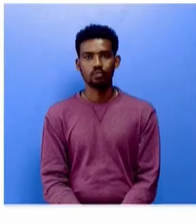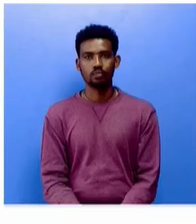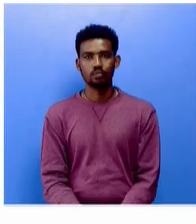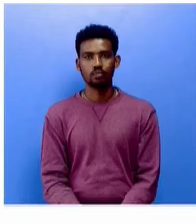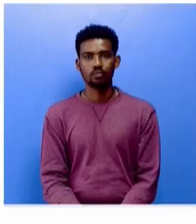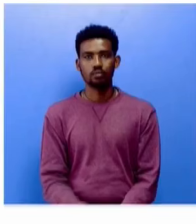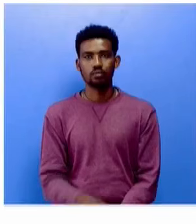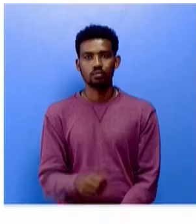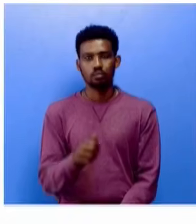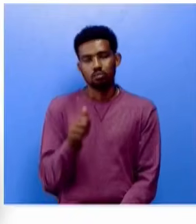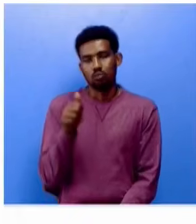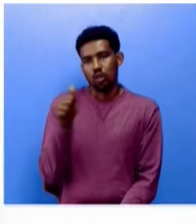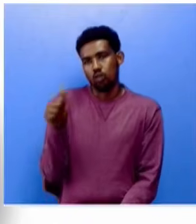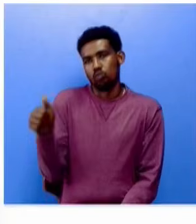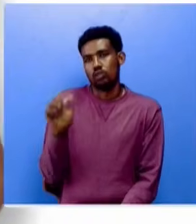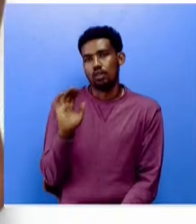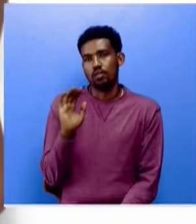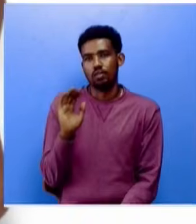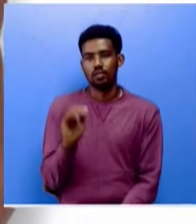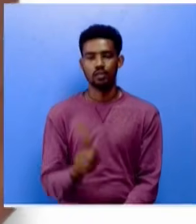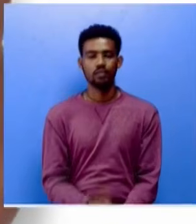by yourself.